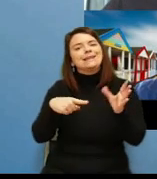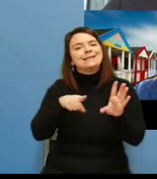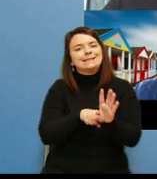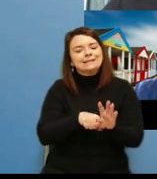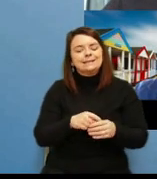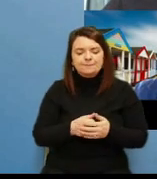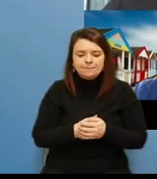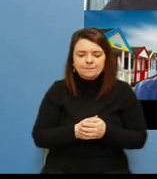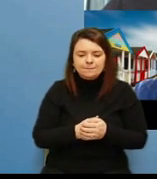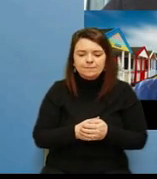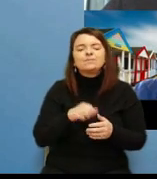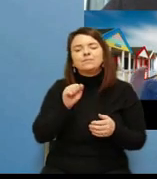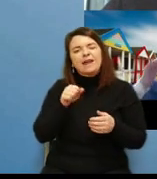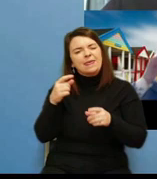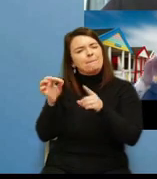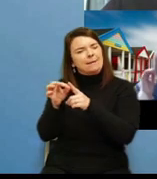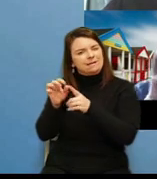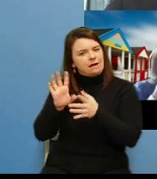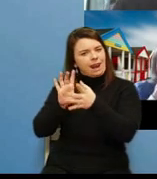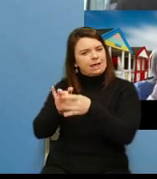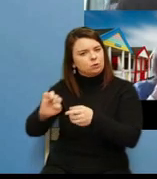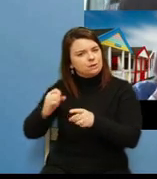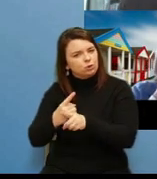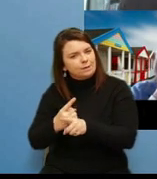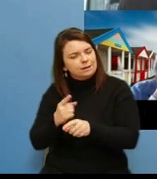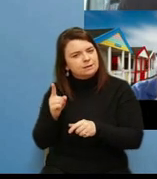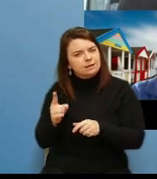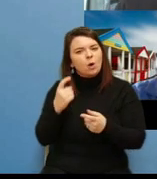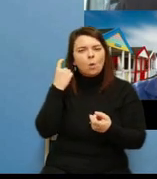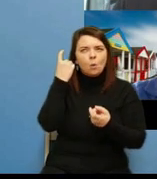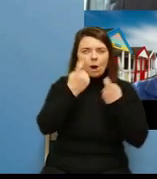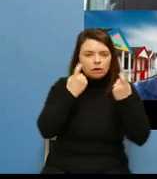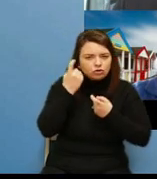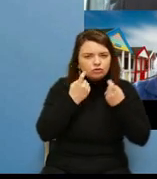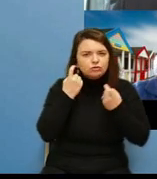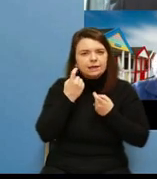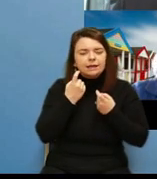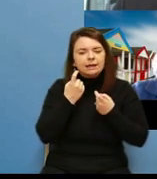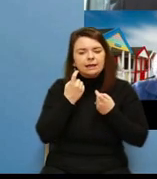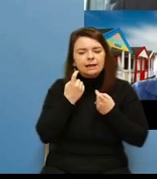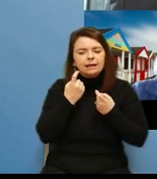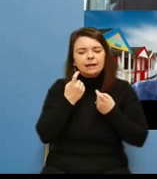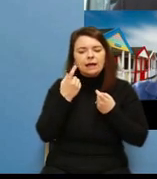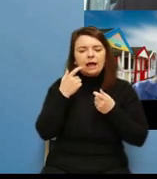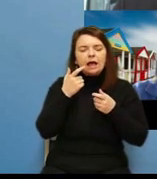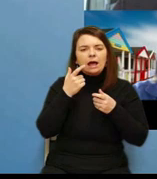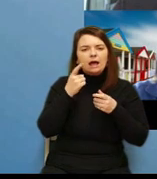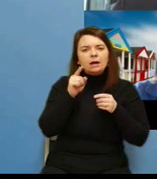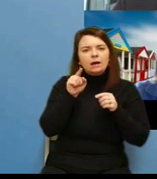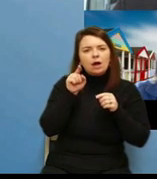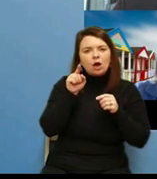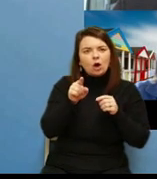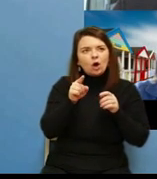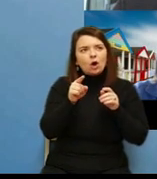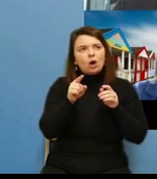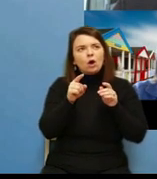Thanks, Fiona. Tracy. Yeah, it's building a bit on what Peter's comments were. So it's just wondering with the